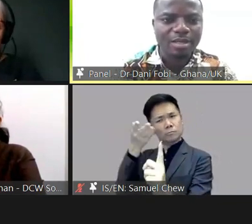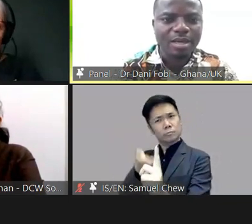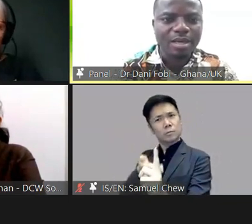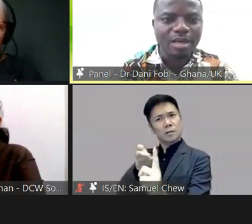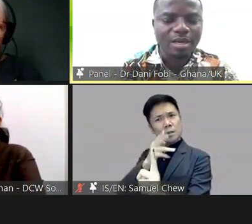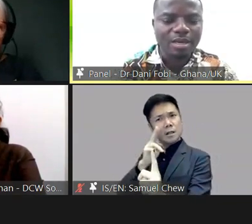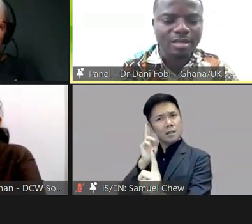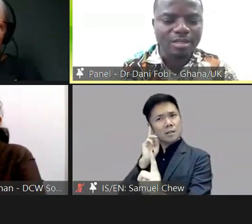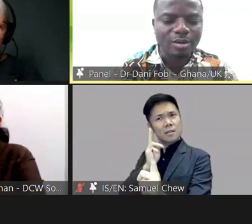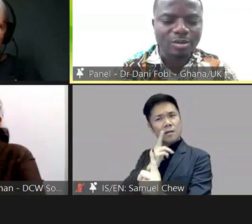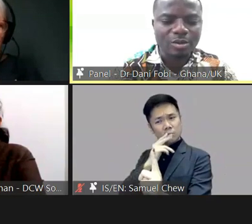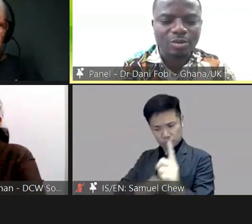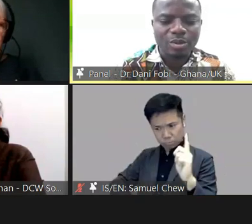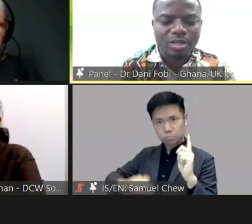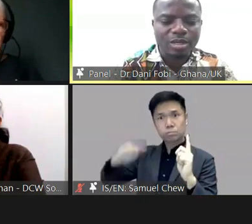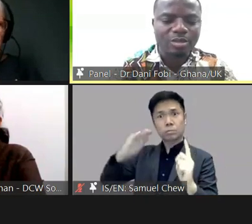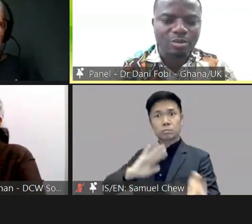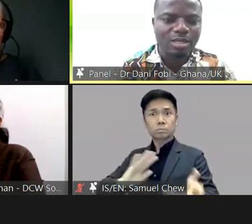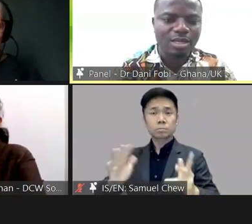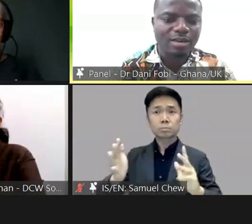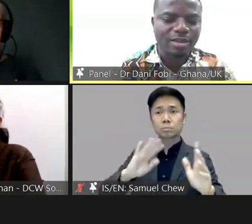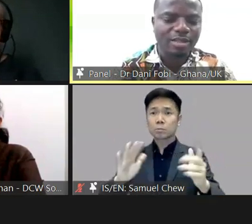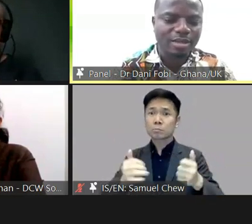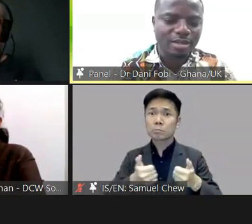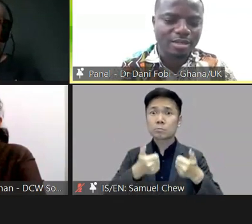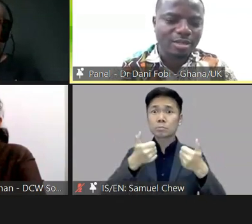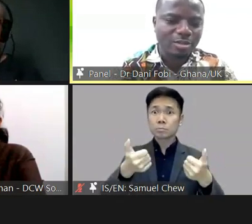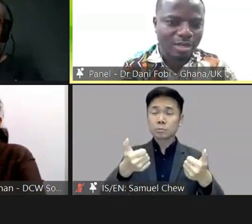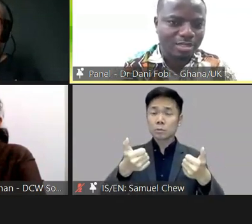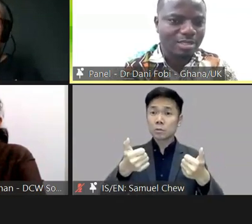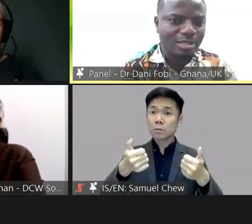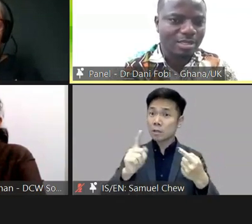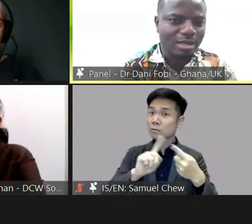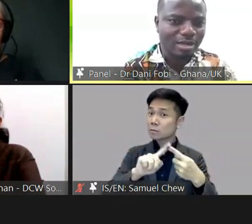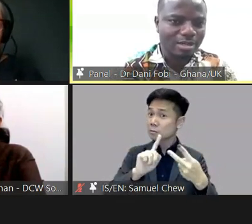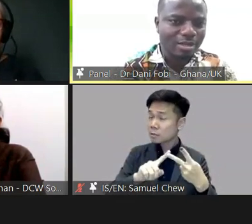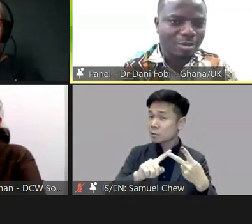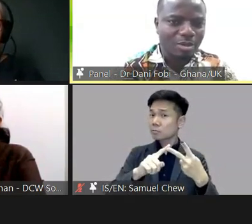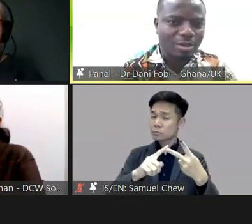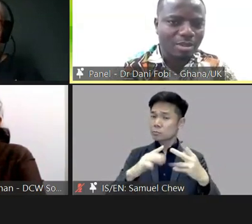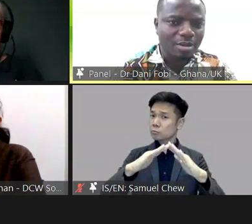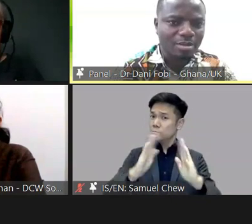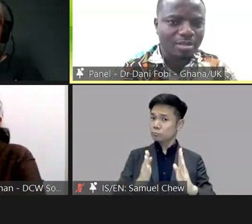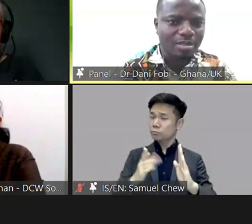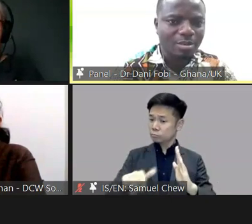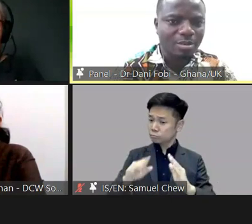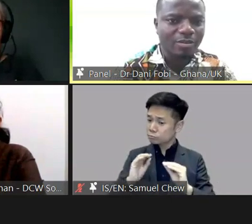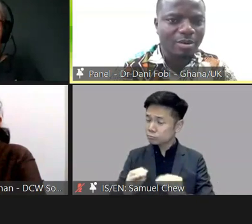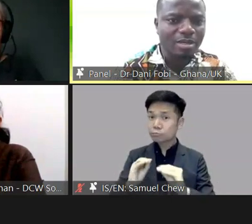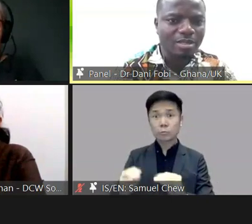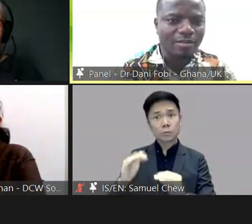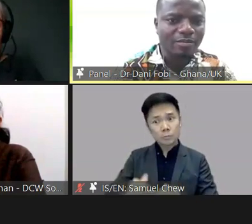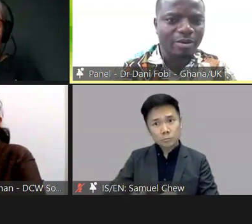families, and also within the schools that they have attended. So that is the starting line. But sometimes some